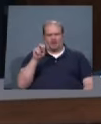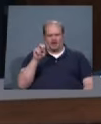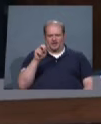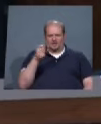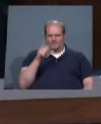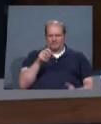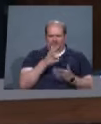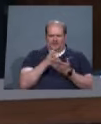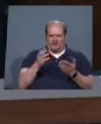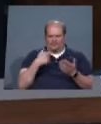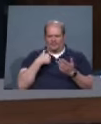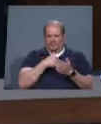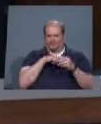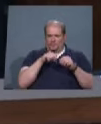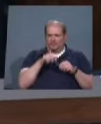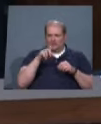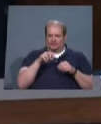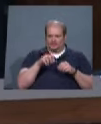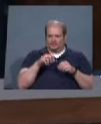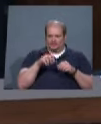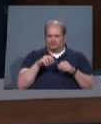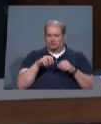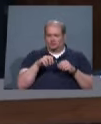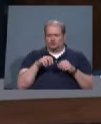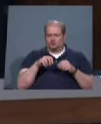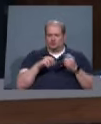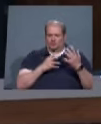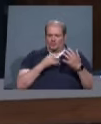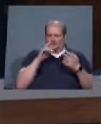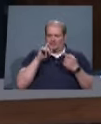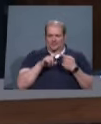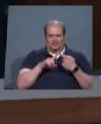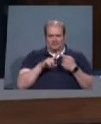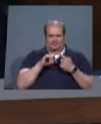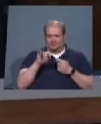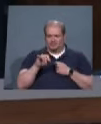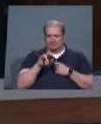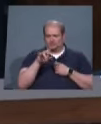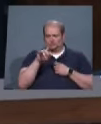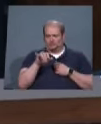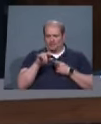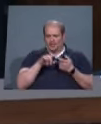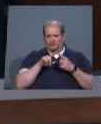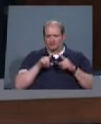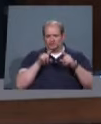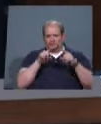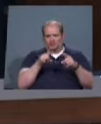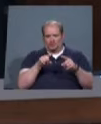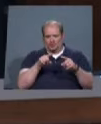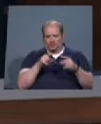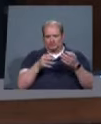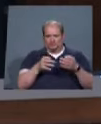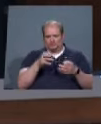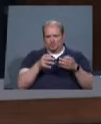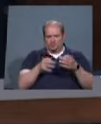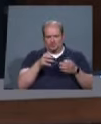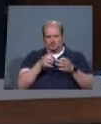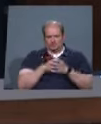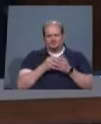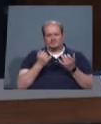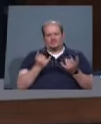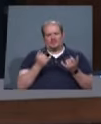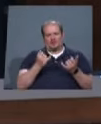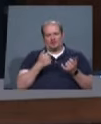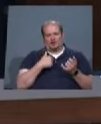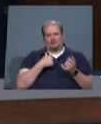it anything that we can do short of waiting until July to go to court? Now,